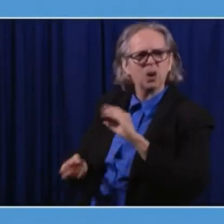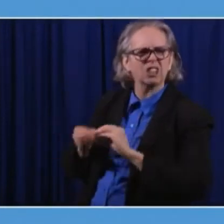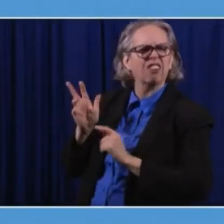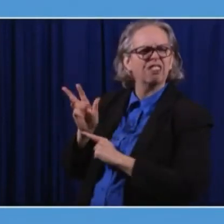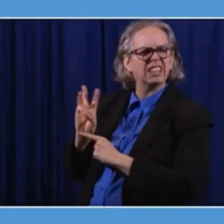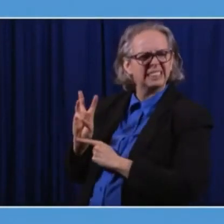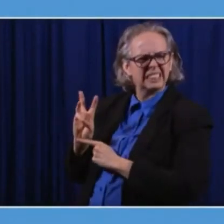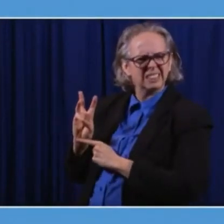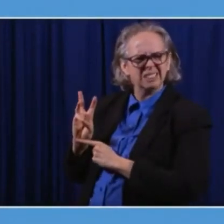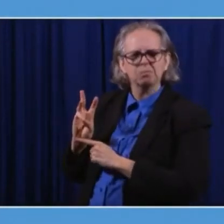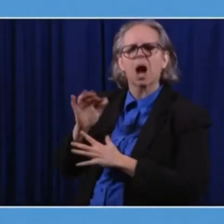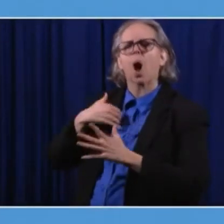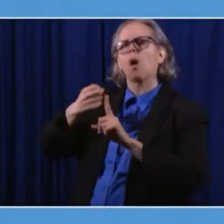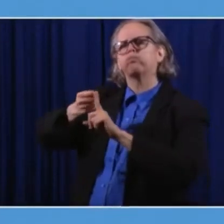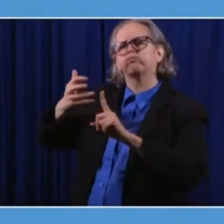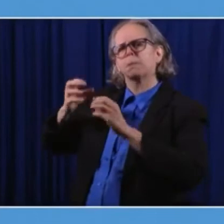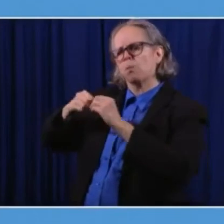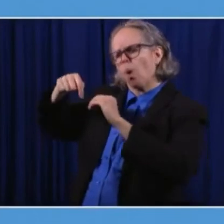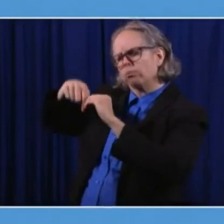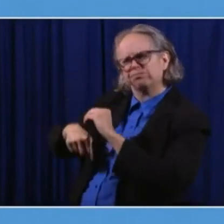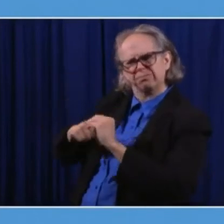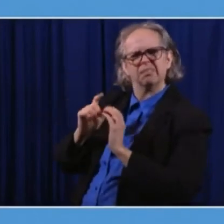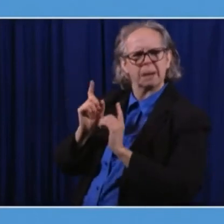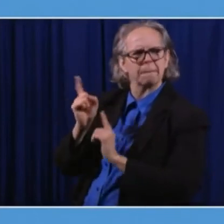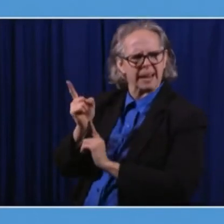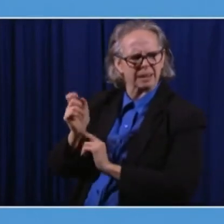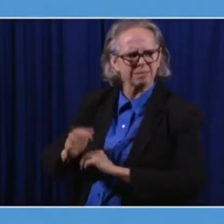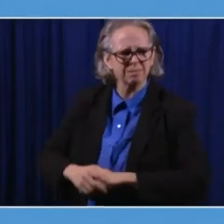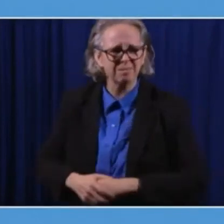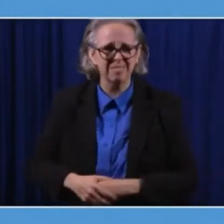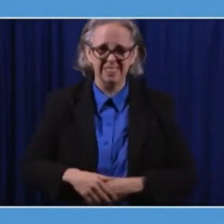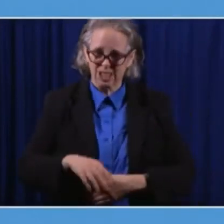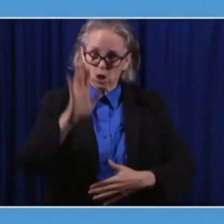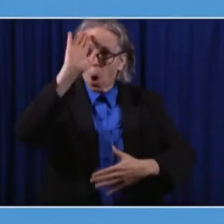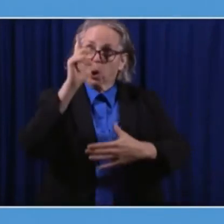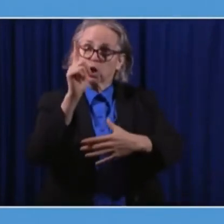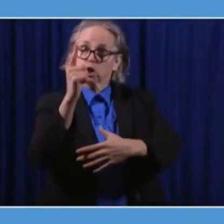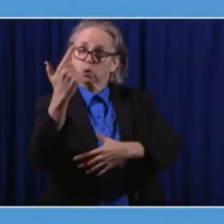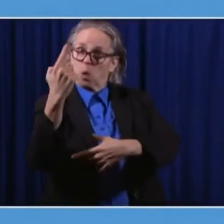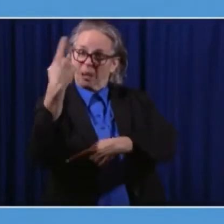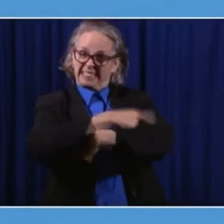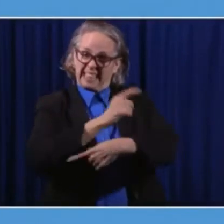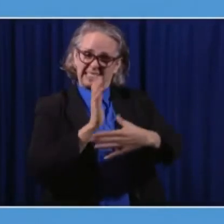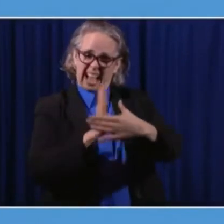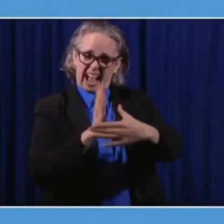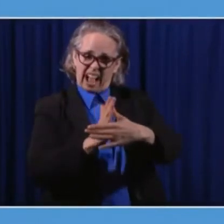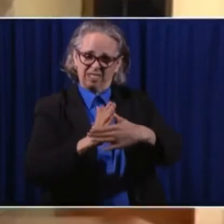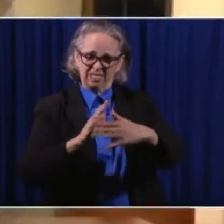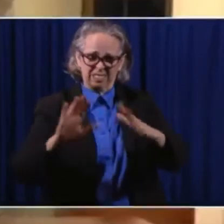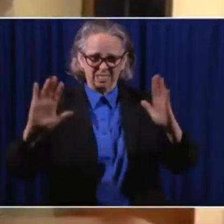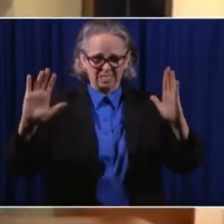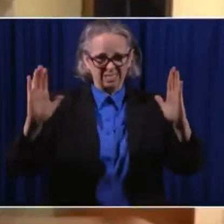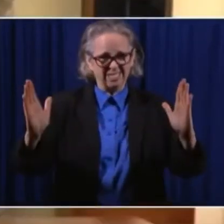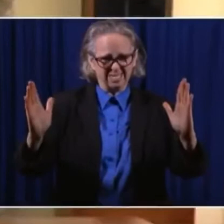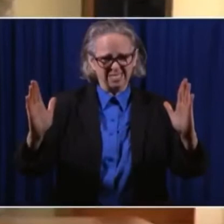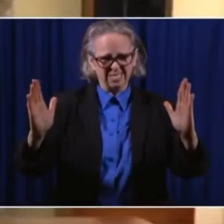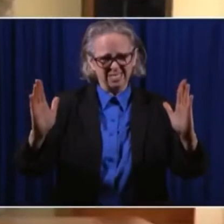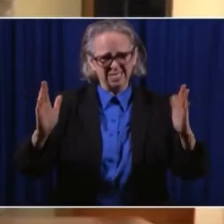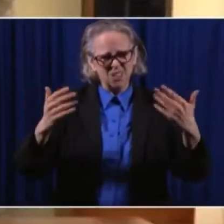hospital. 21-day average was 210. And ICU admissions is up a little bit as